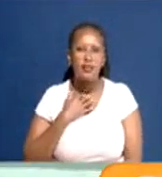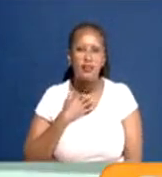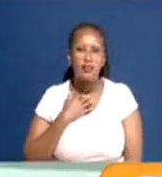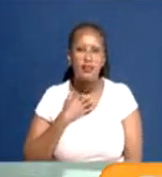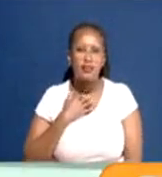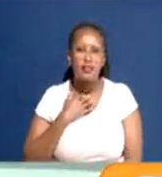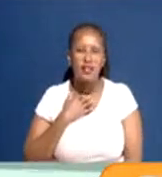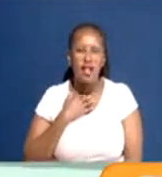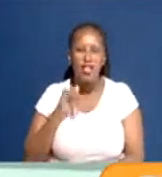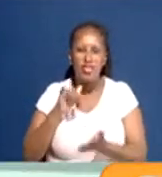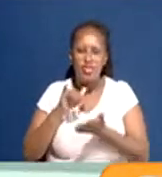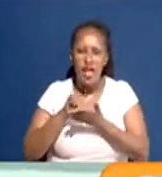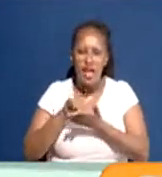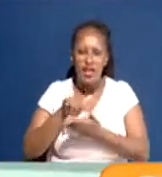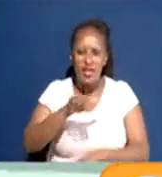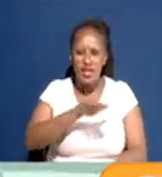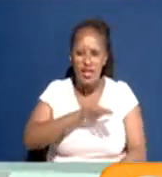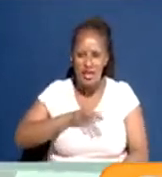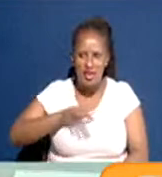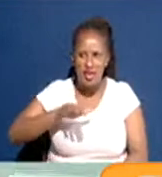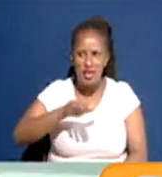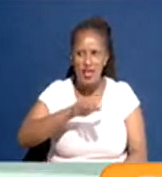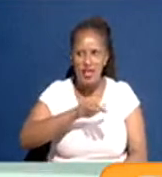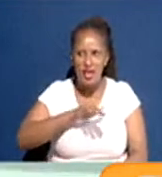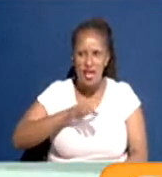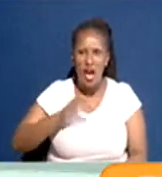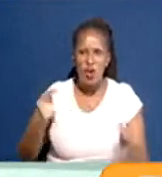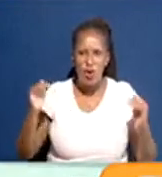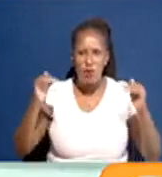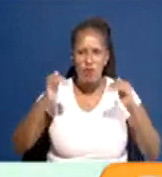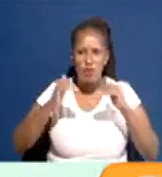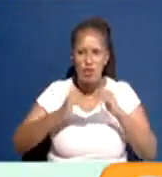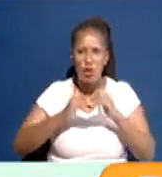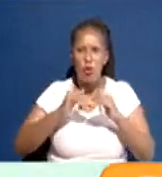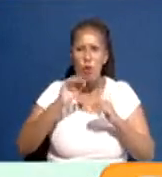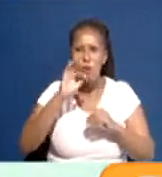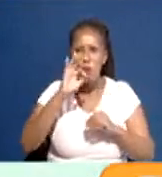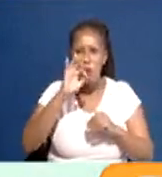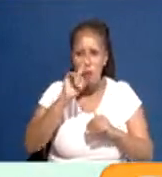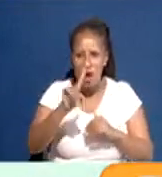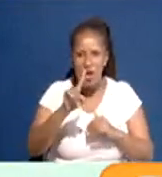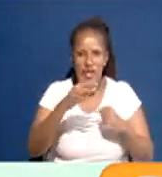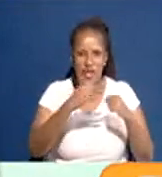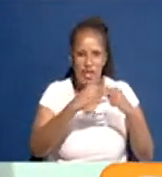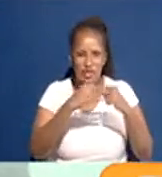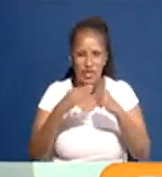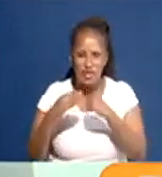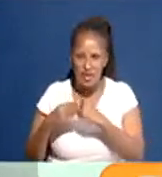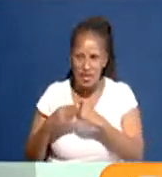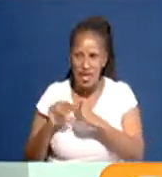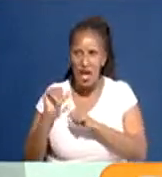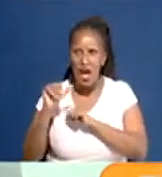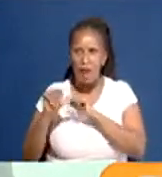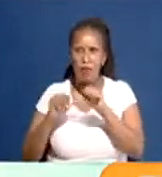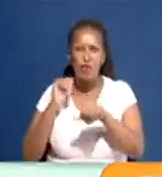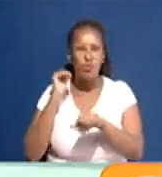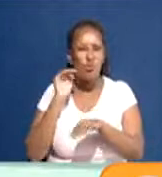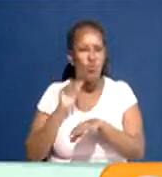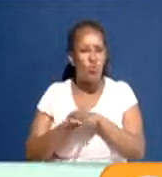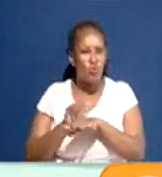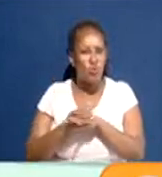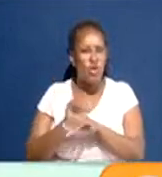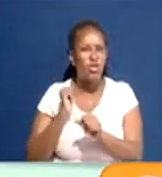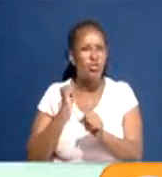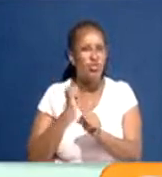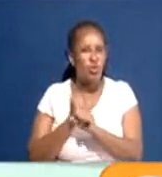ile section, ile ILO Convention 189 on decent work